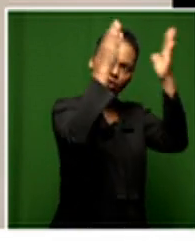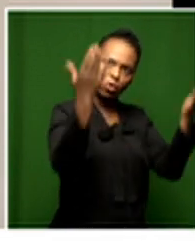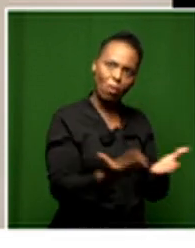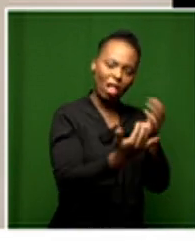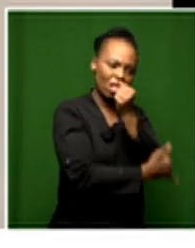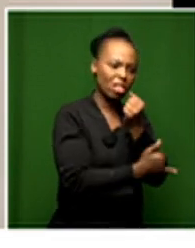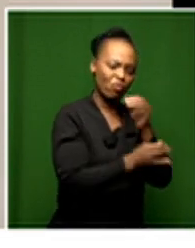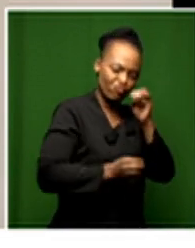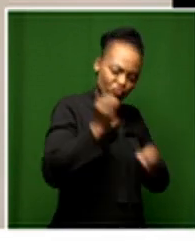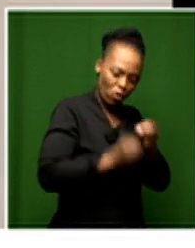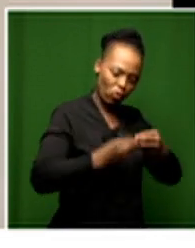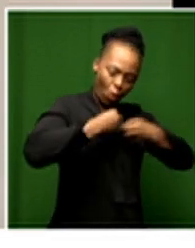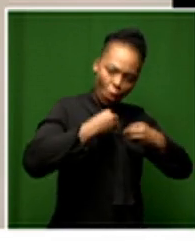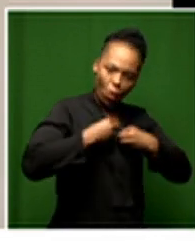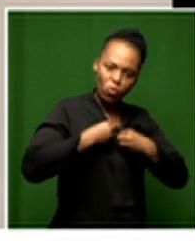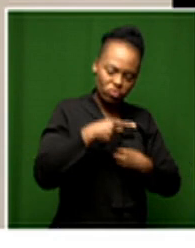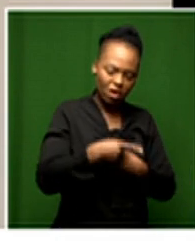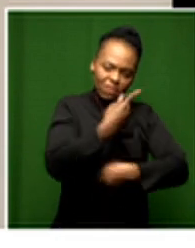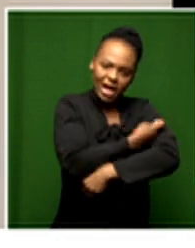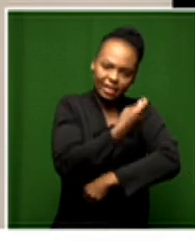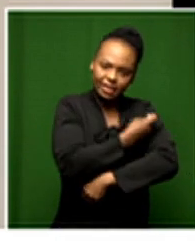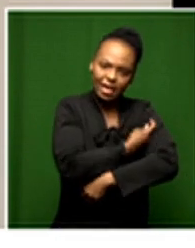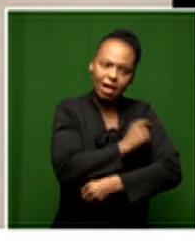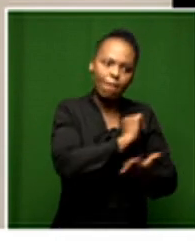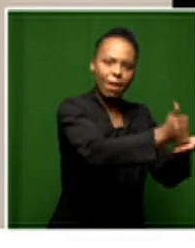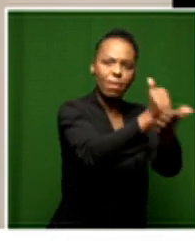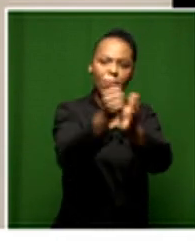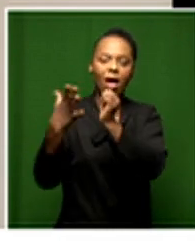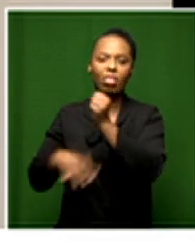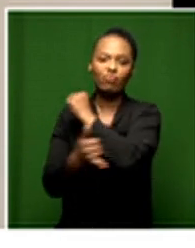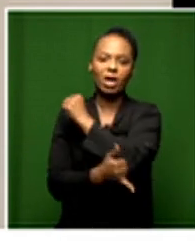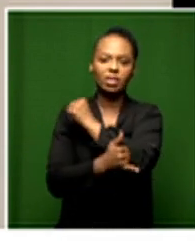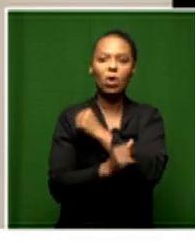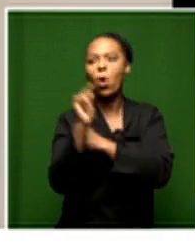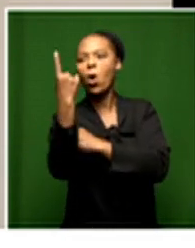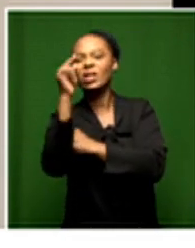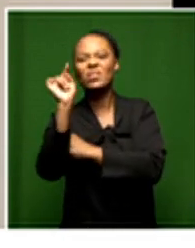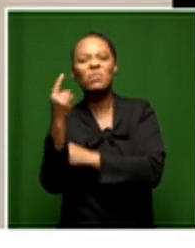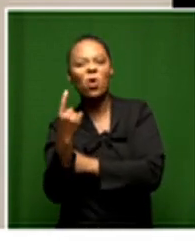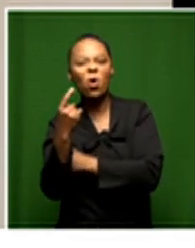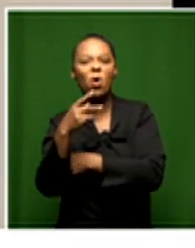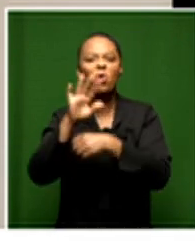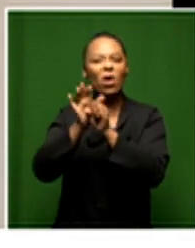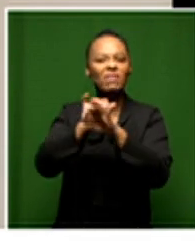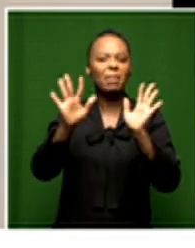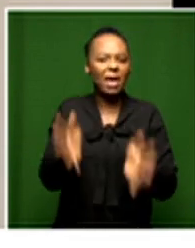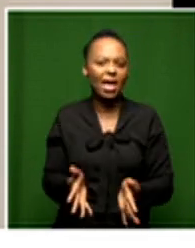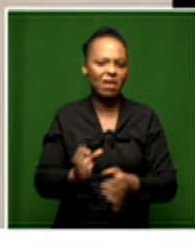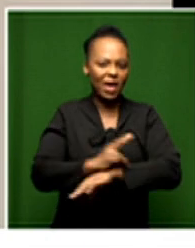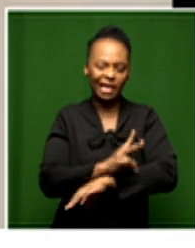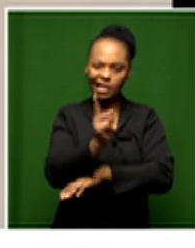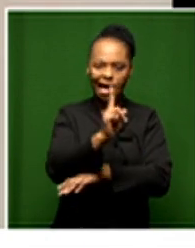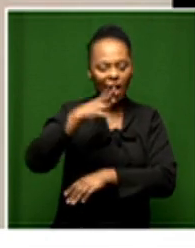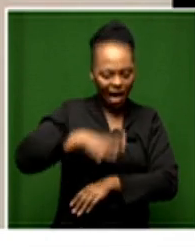global producer of vaccines, not only for COVID-19, but also for all the vaccines that we are